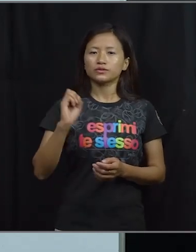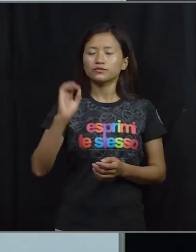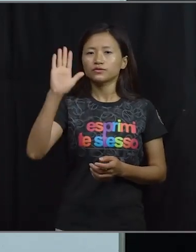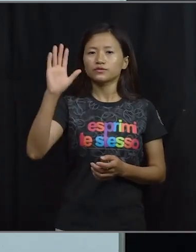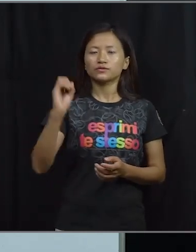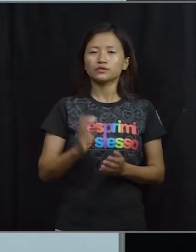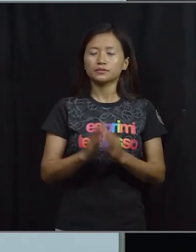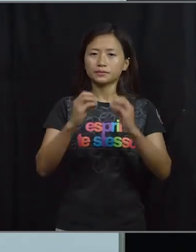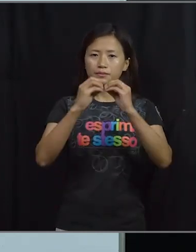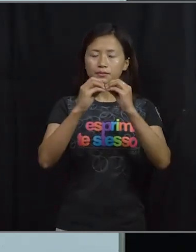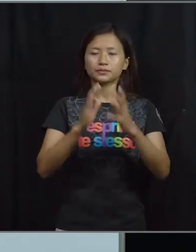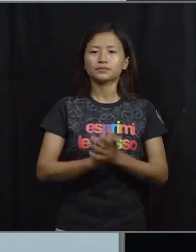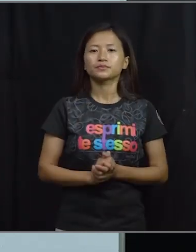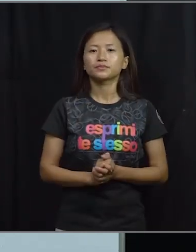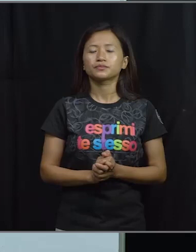50 billion.